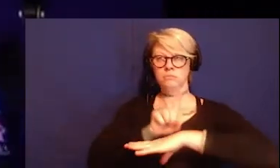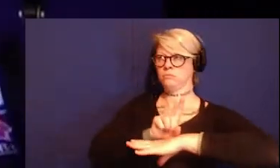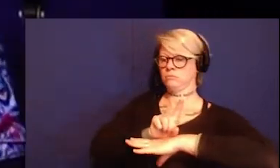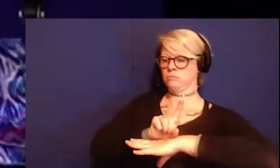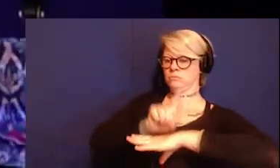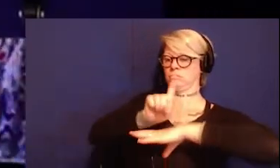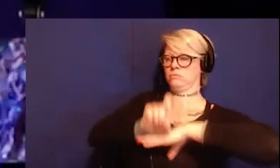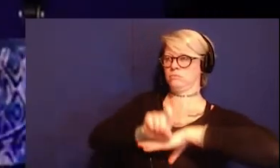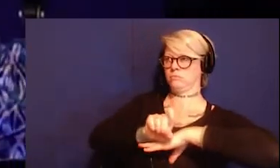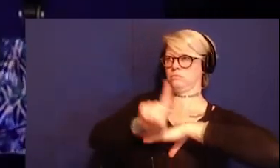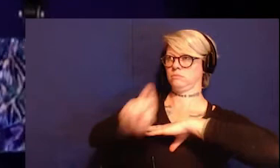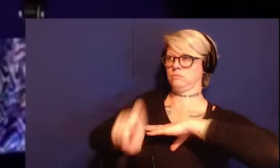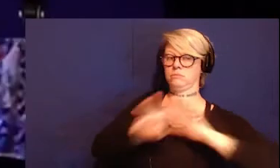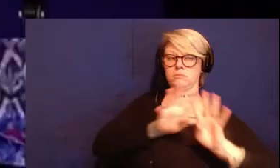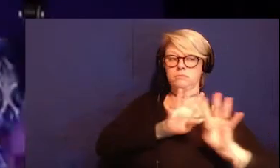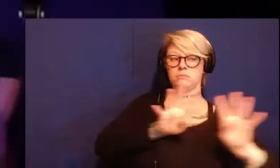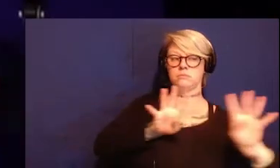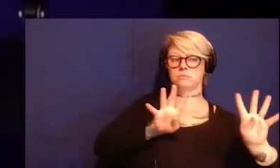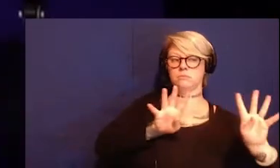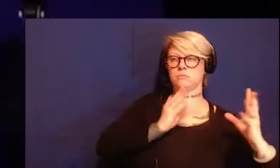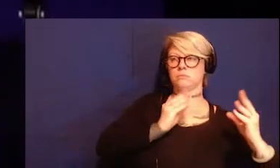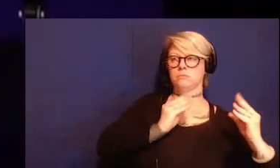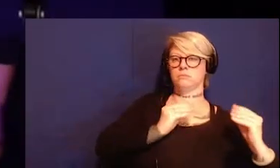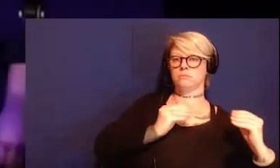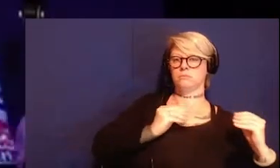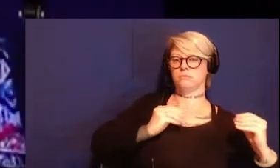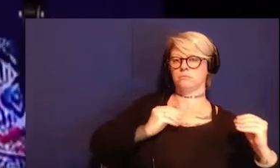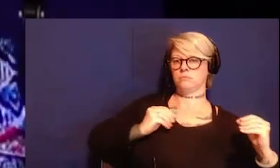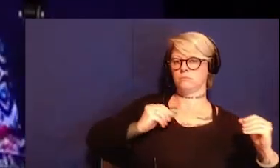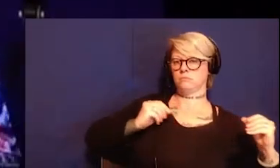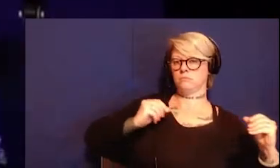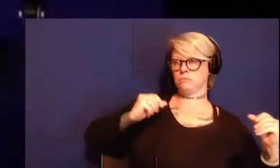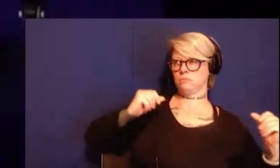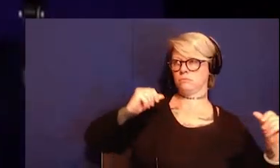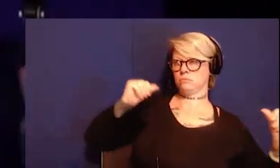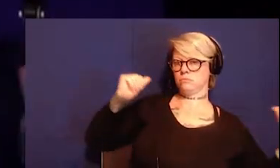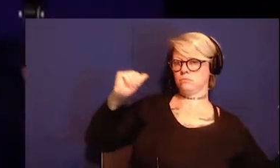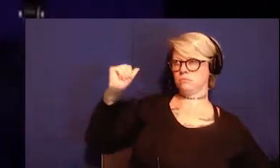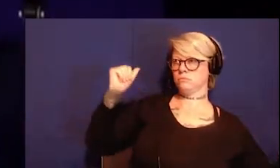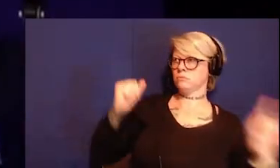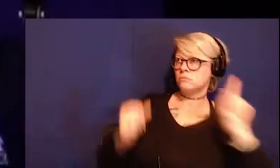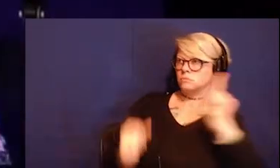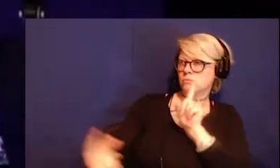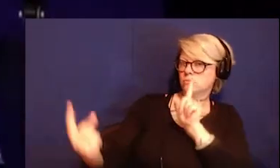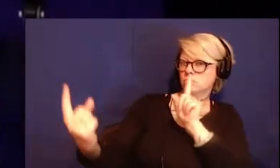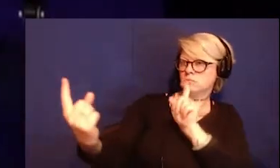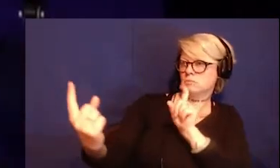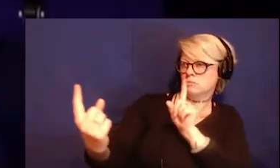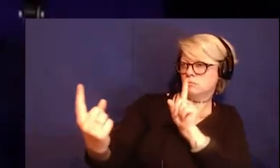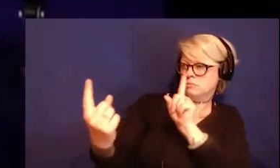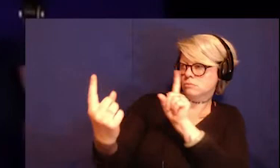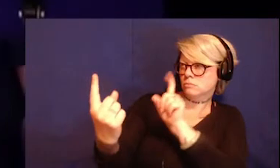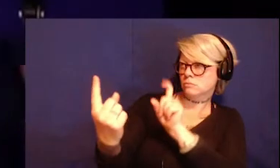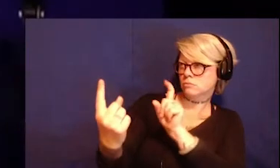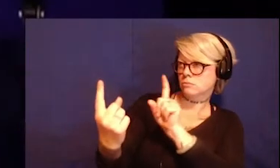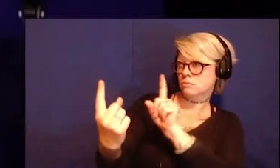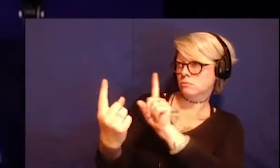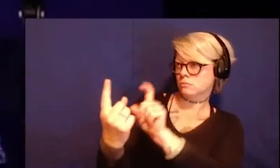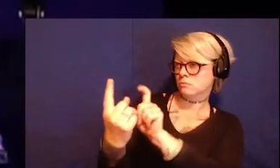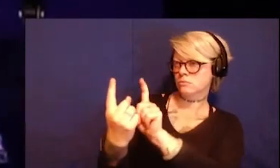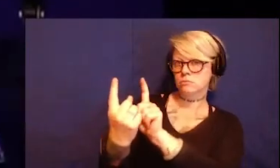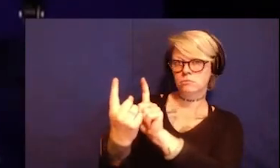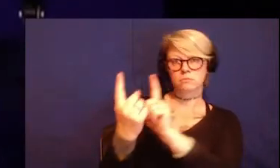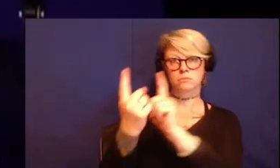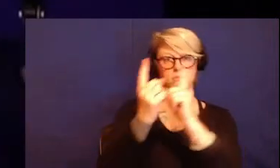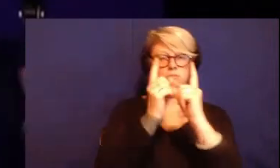there start to fade. The guests, the bride and groom, etc. By the time she reaches Mean T, it's Talia versus